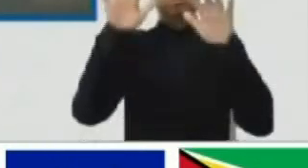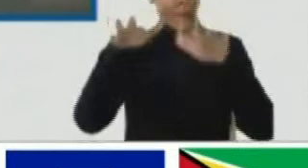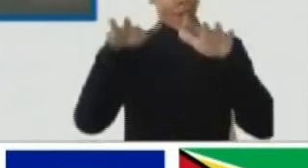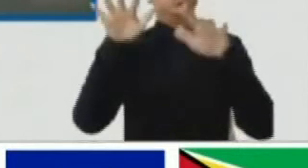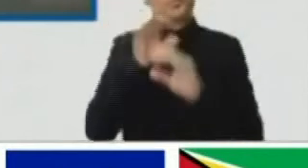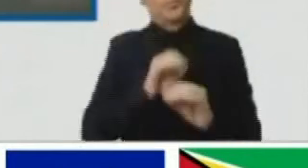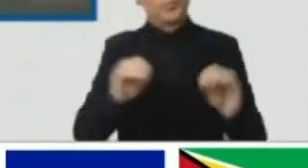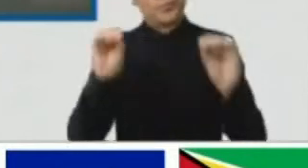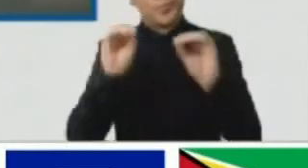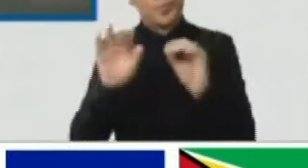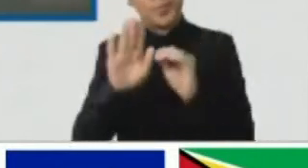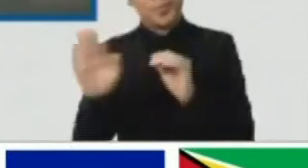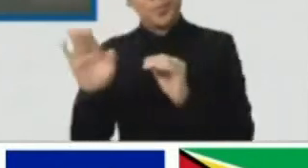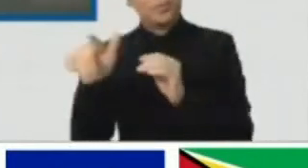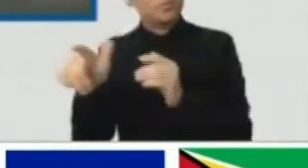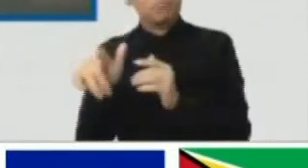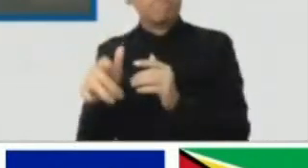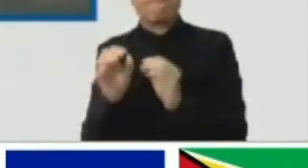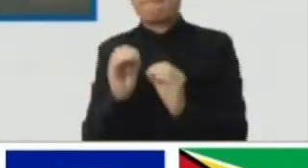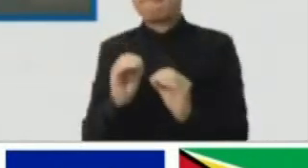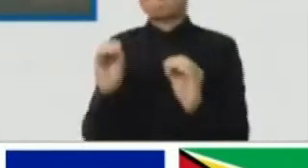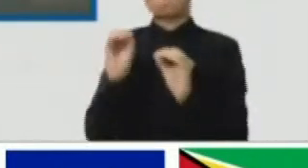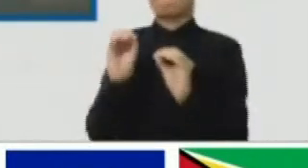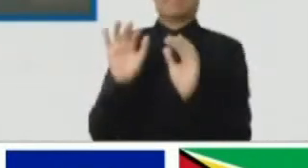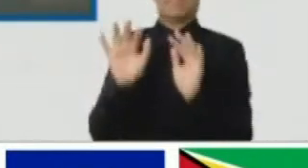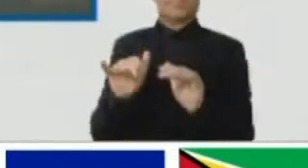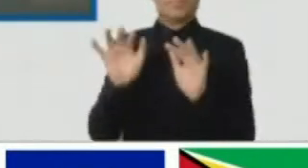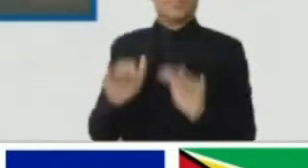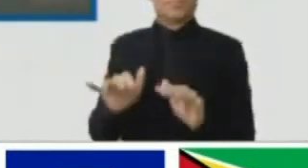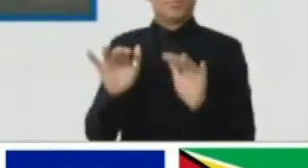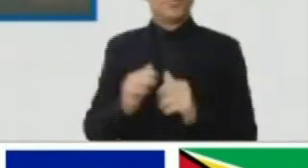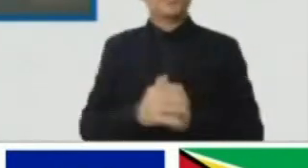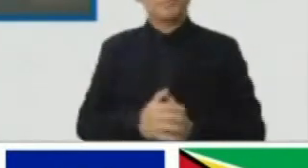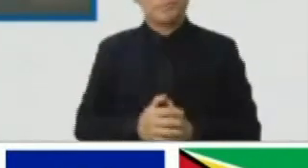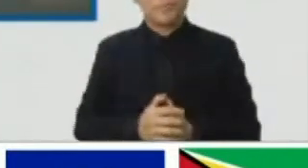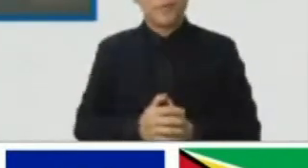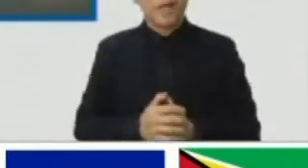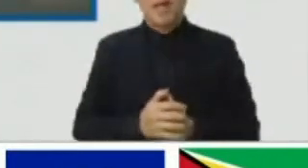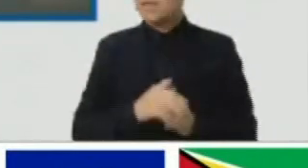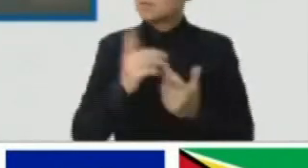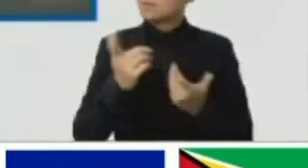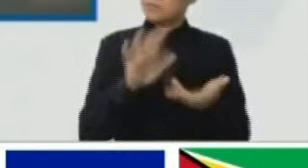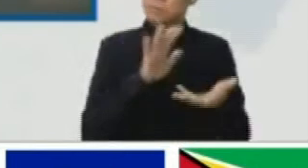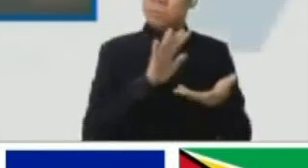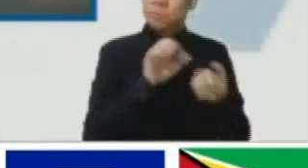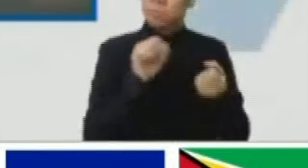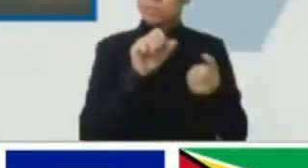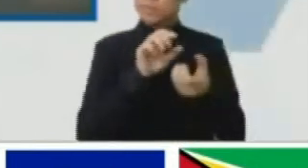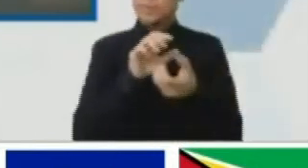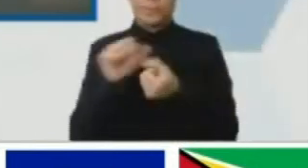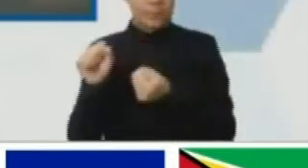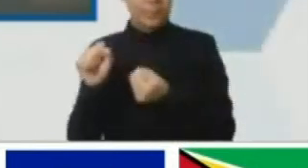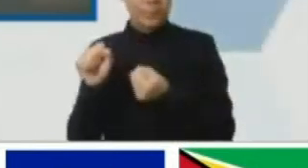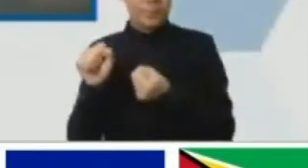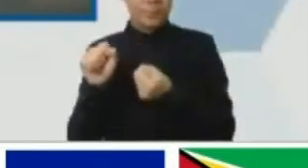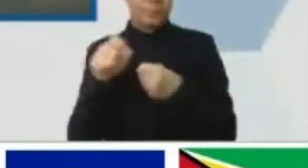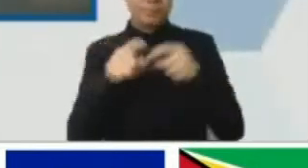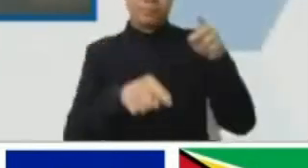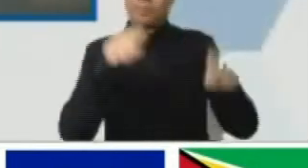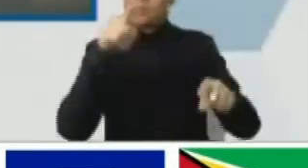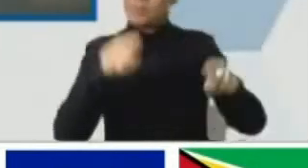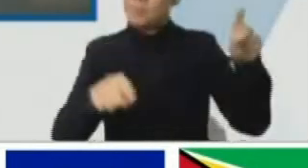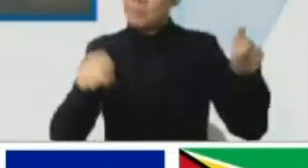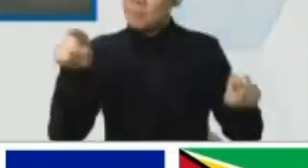cone. Although disasters have different impacts on different populations, groups, and territories, no one is immune from